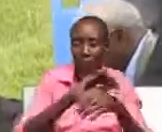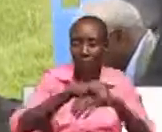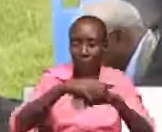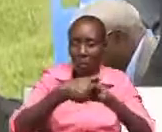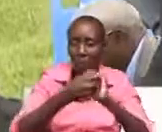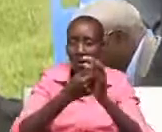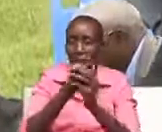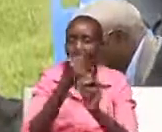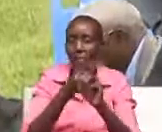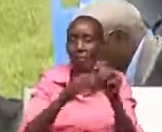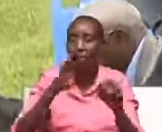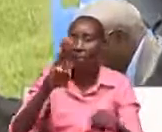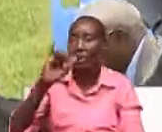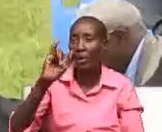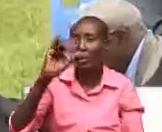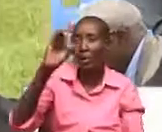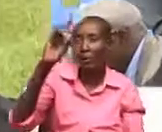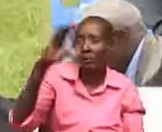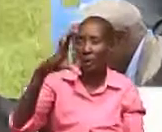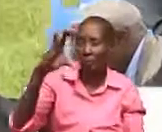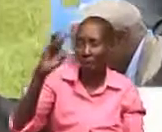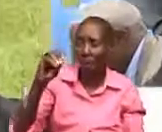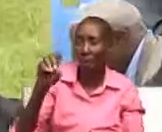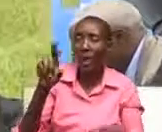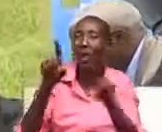and also they are delivering